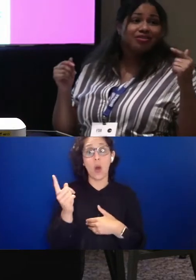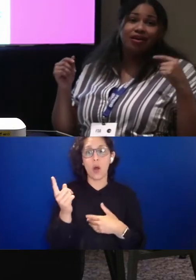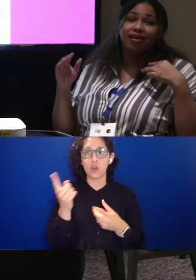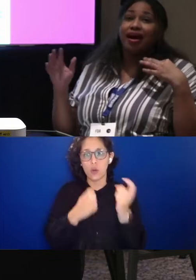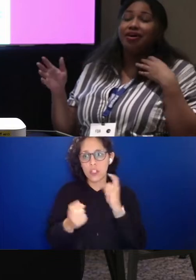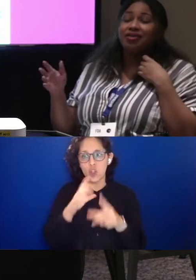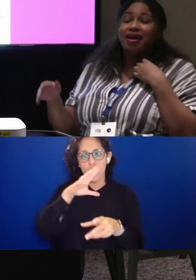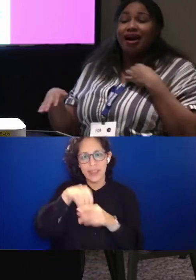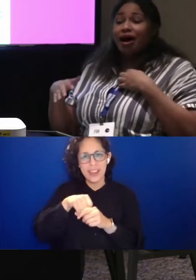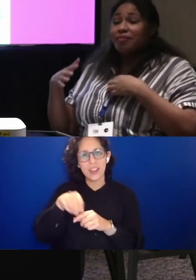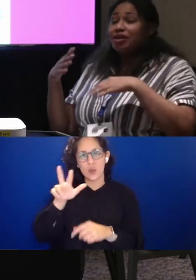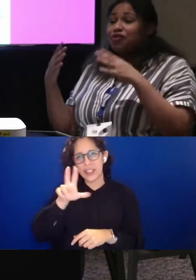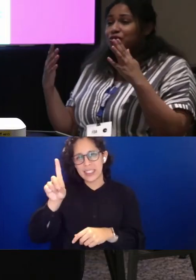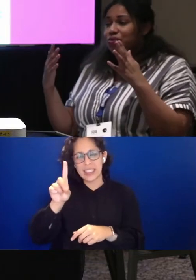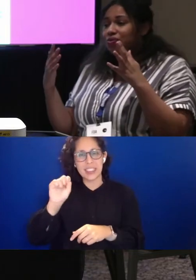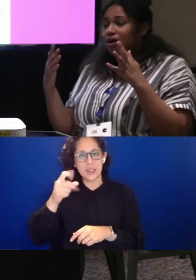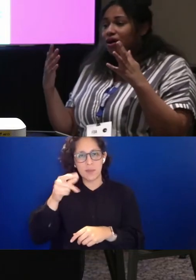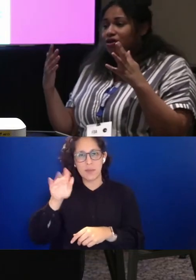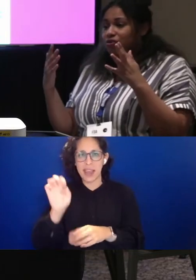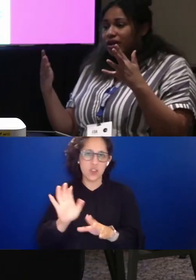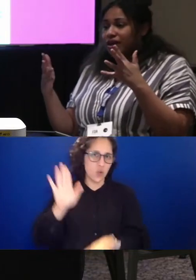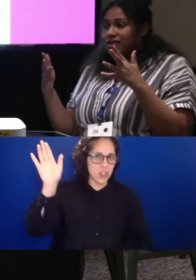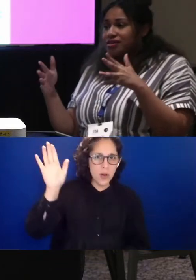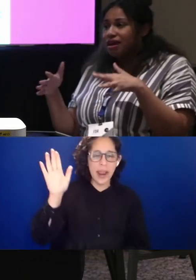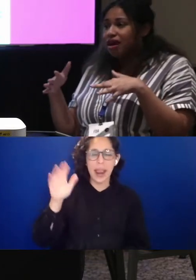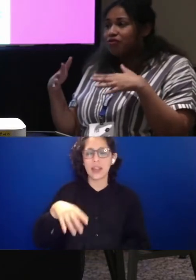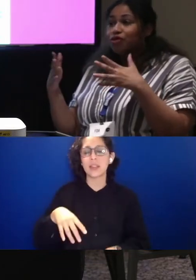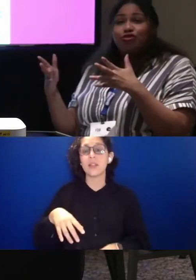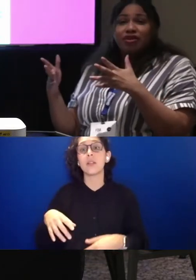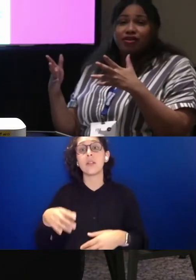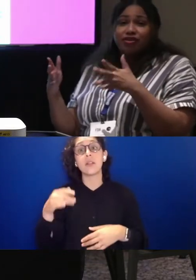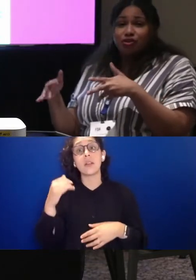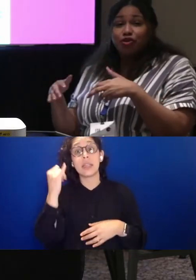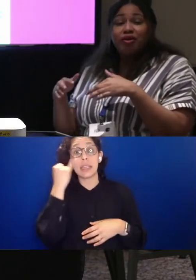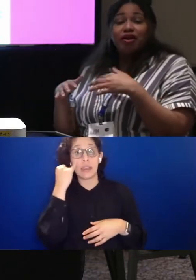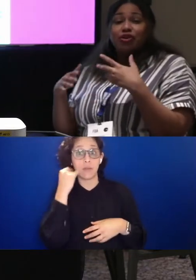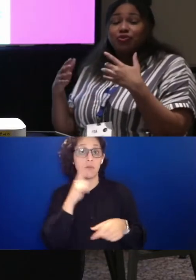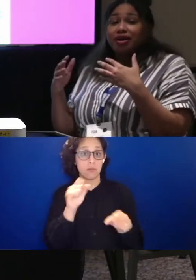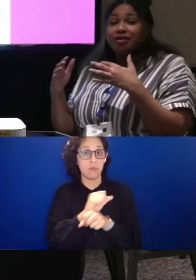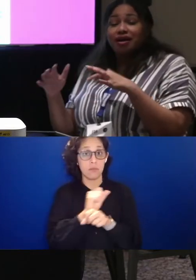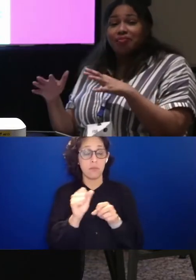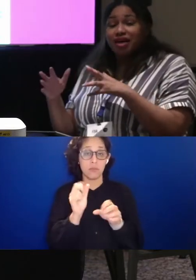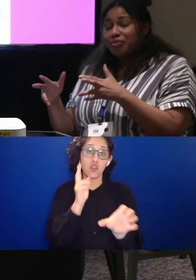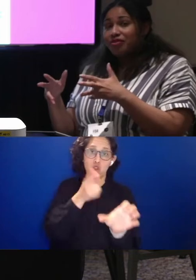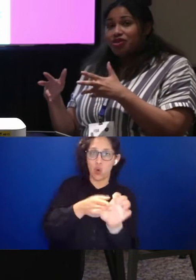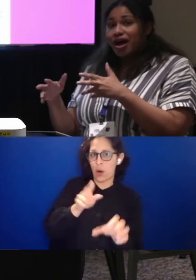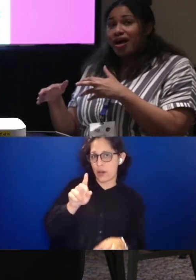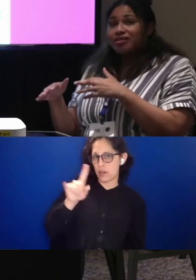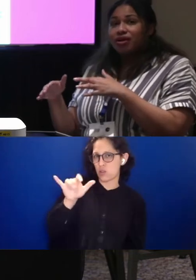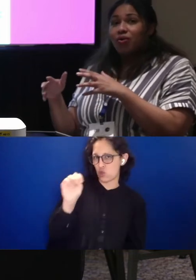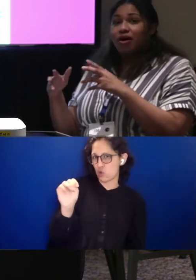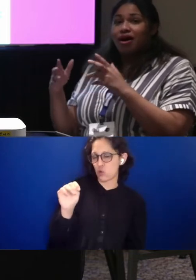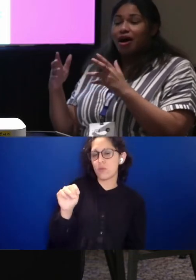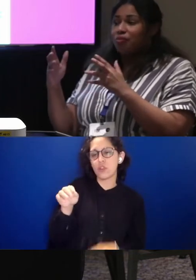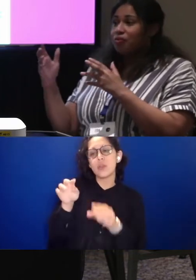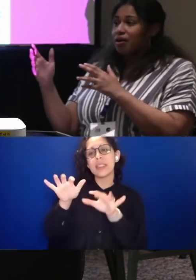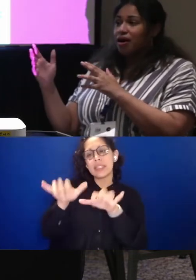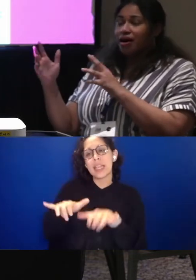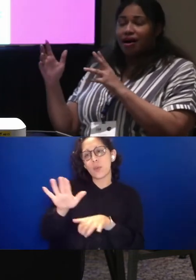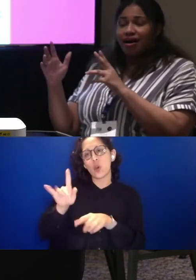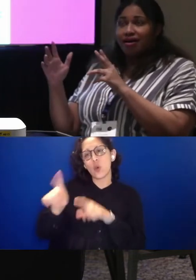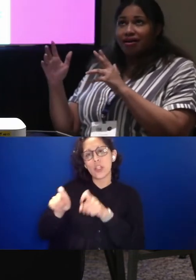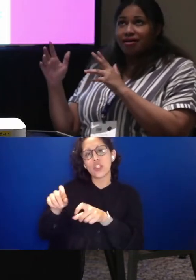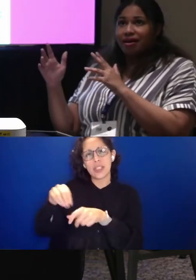raise your hand, call out. And if you are joining us virtually via Zoom, you can type it in the chat or